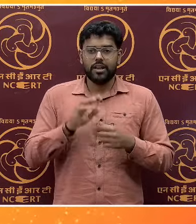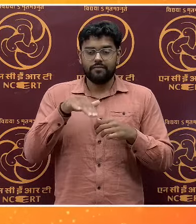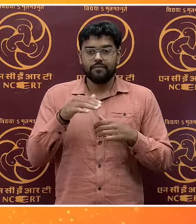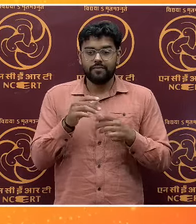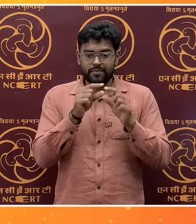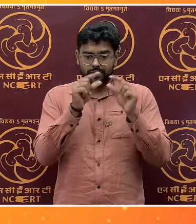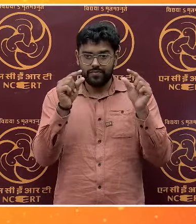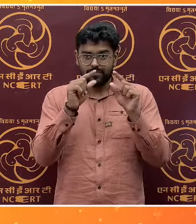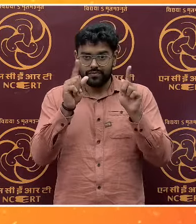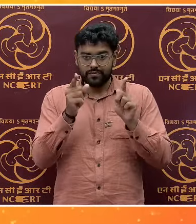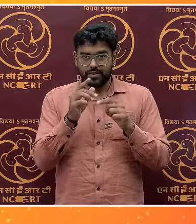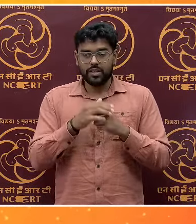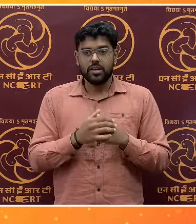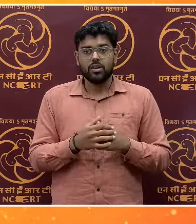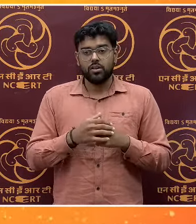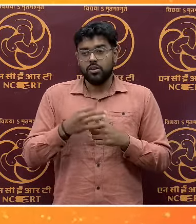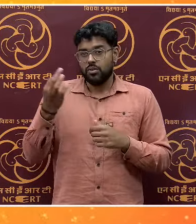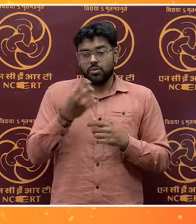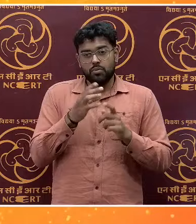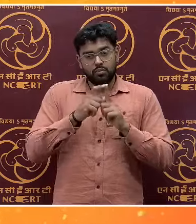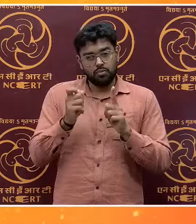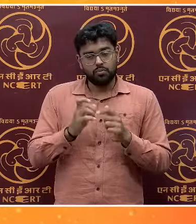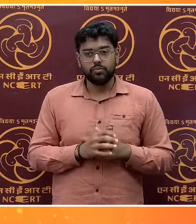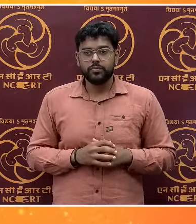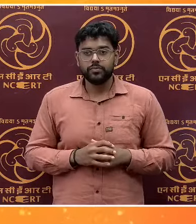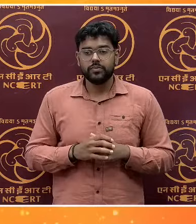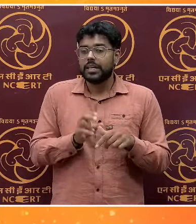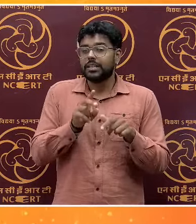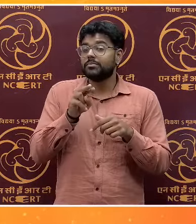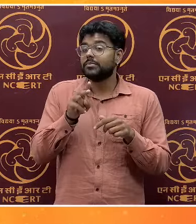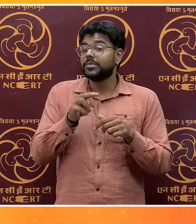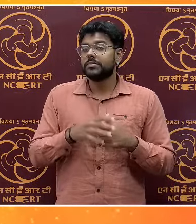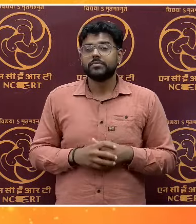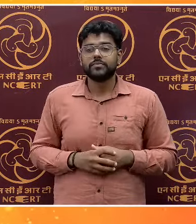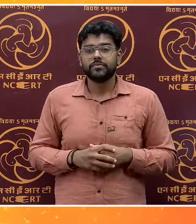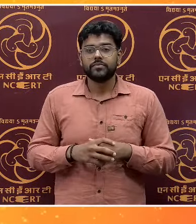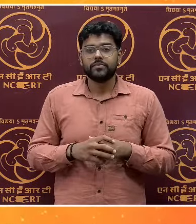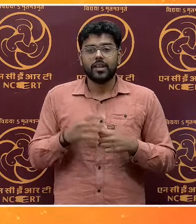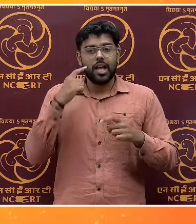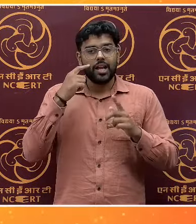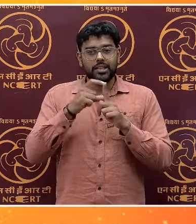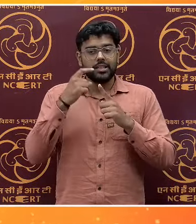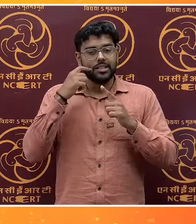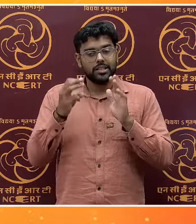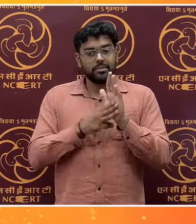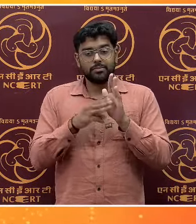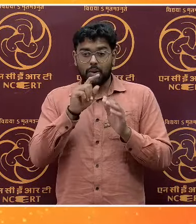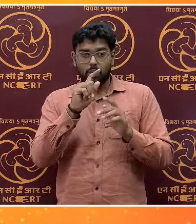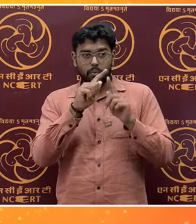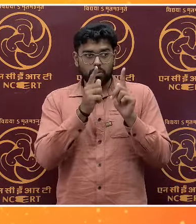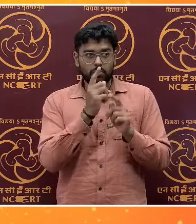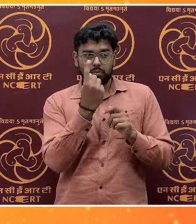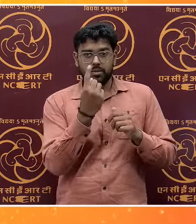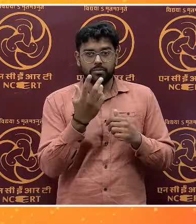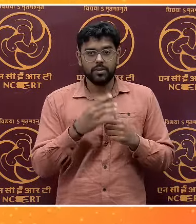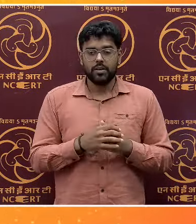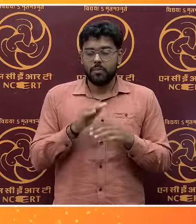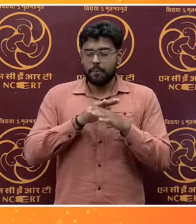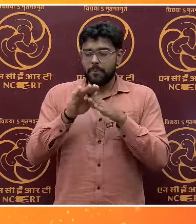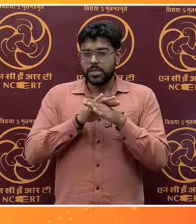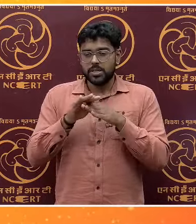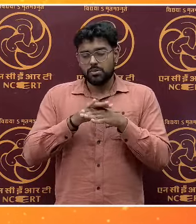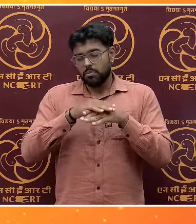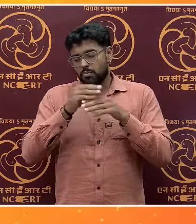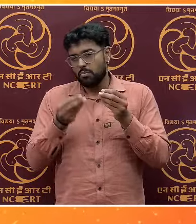column 2, like do something new. Hmm. It means what the idiom in column 1 says, be very busy, Okay.